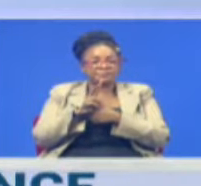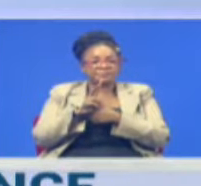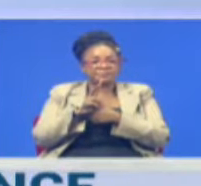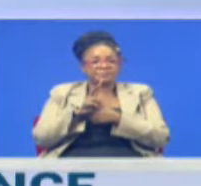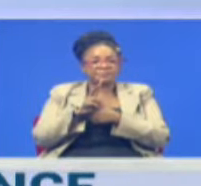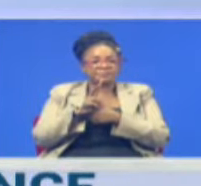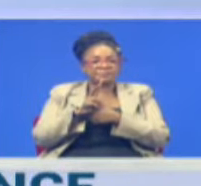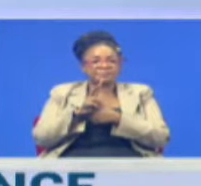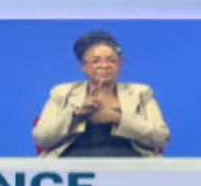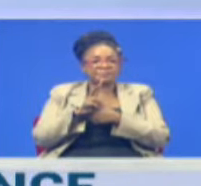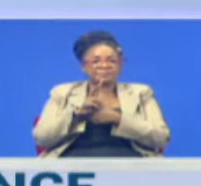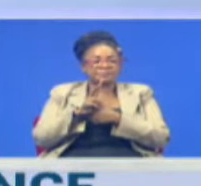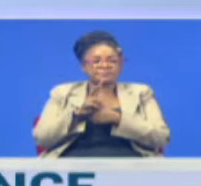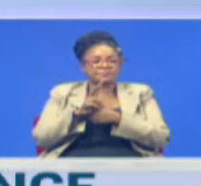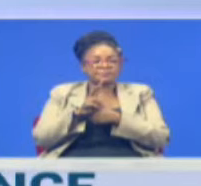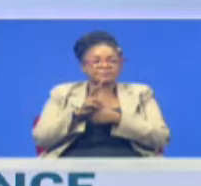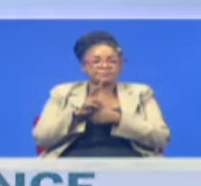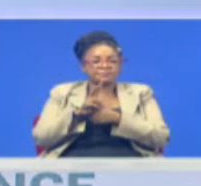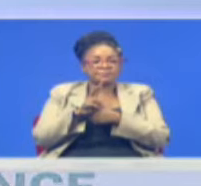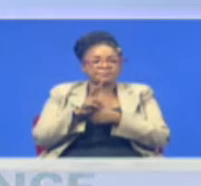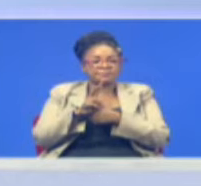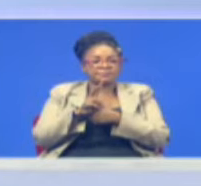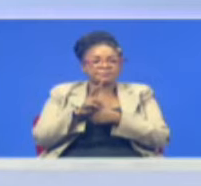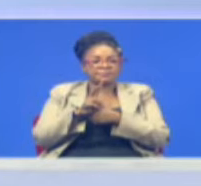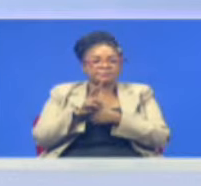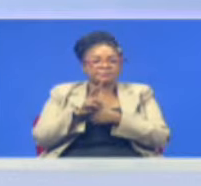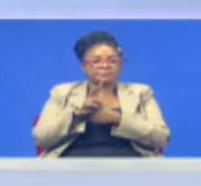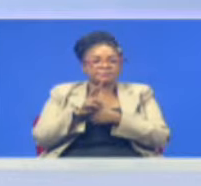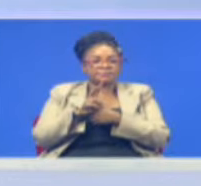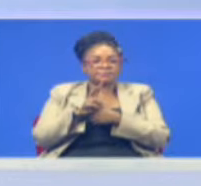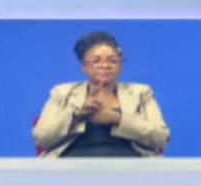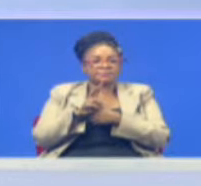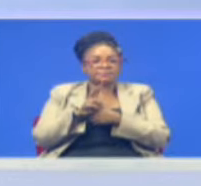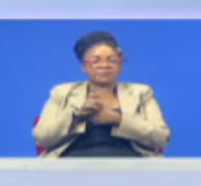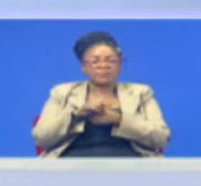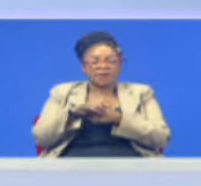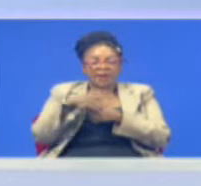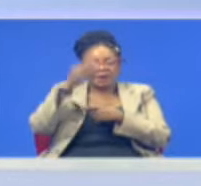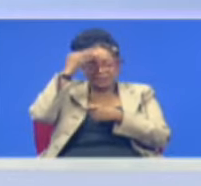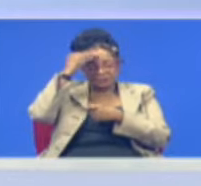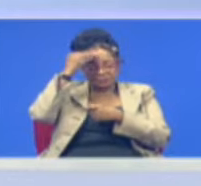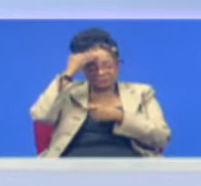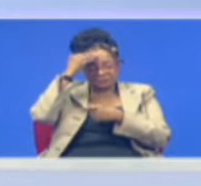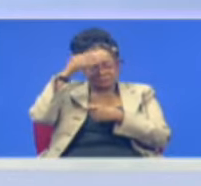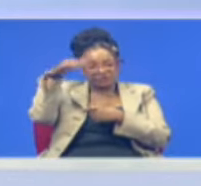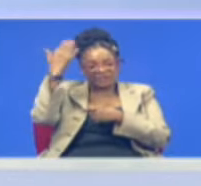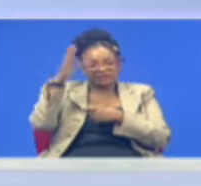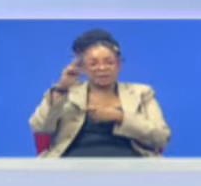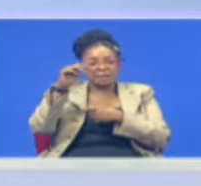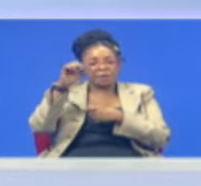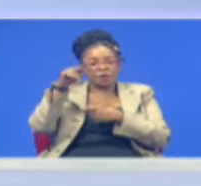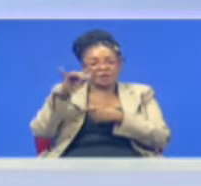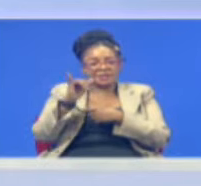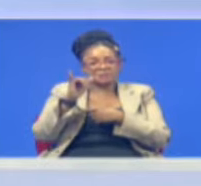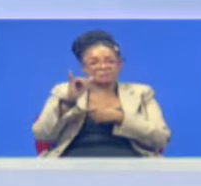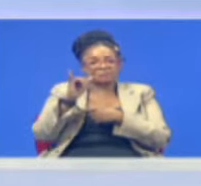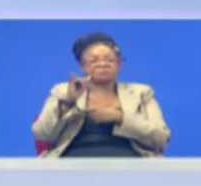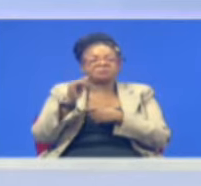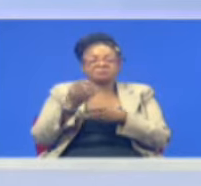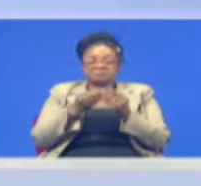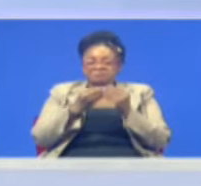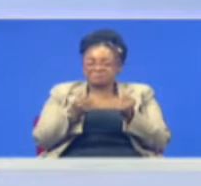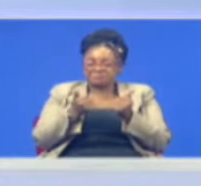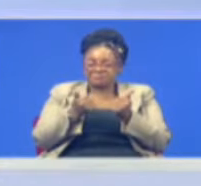Right, let's shift focus now. And scholar and academic professor Moni Wekesa has vowed to resolve the current